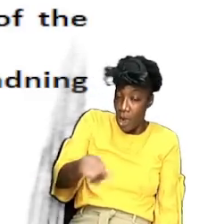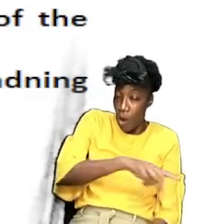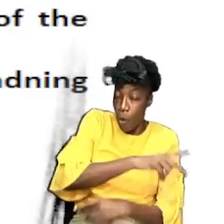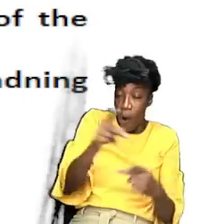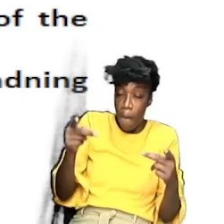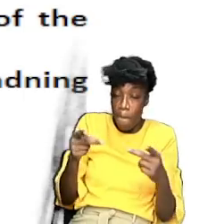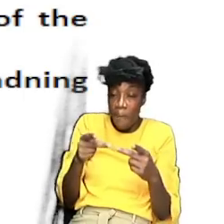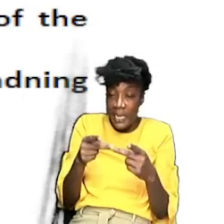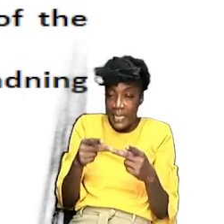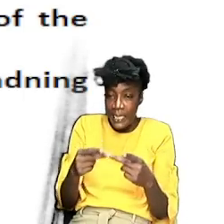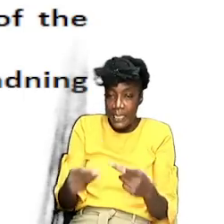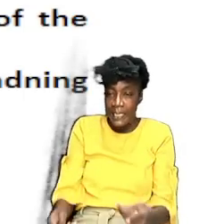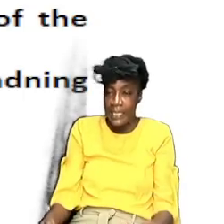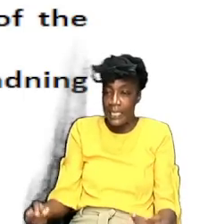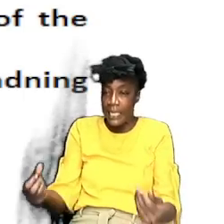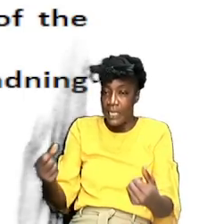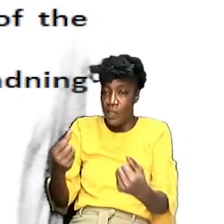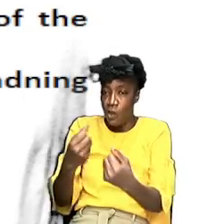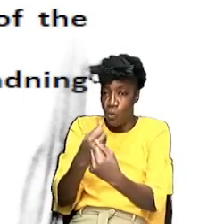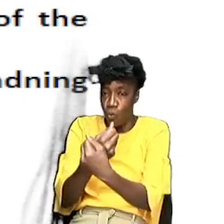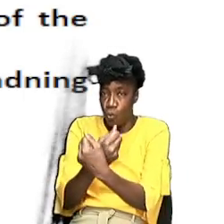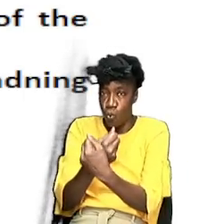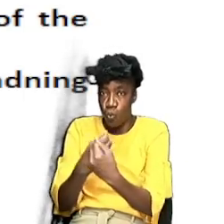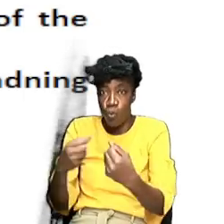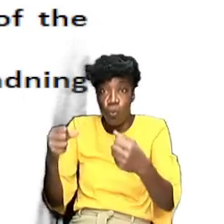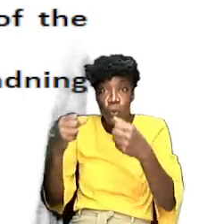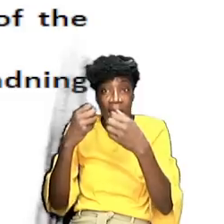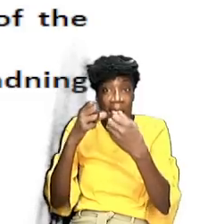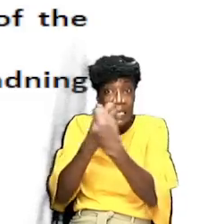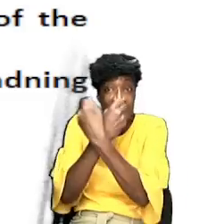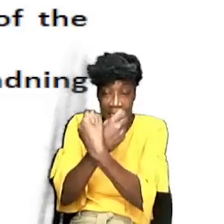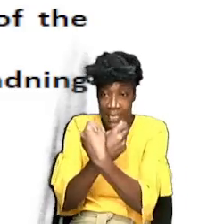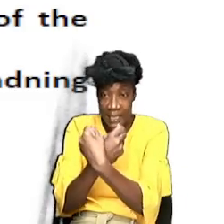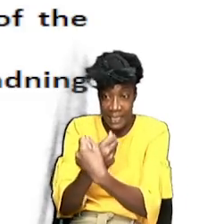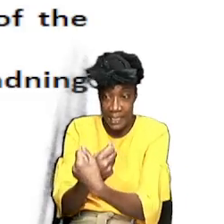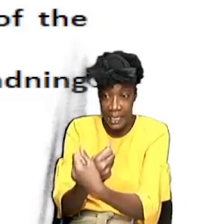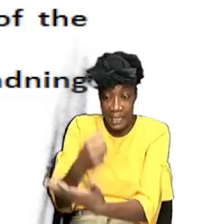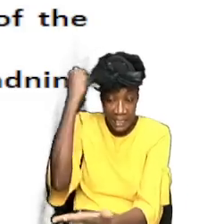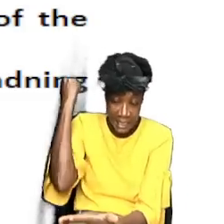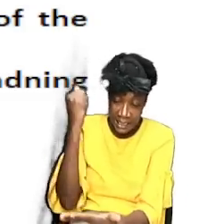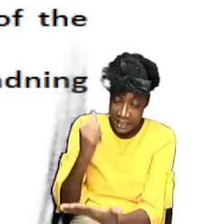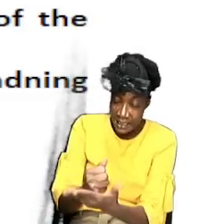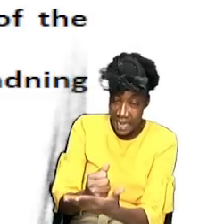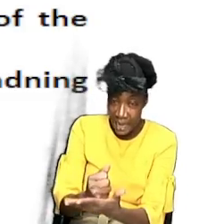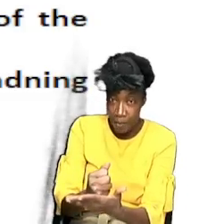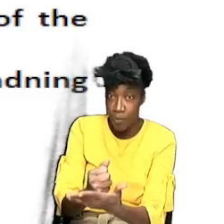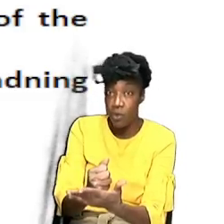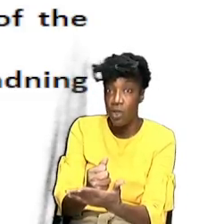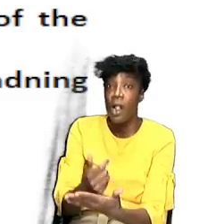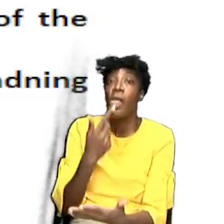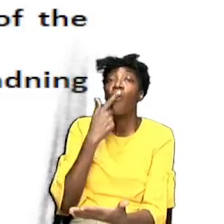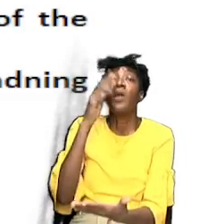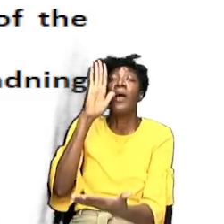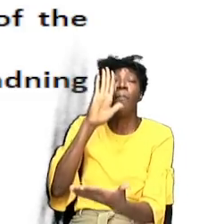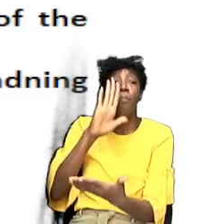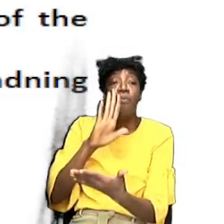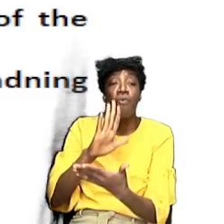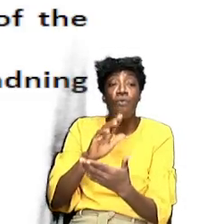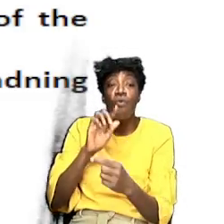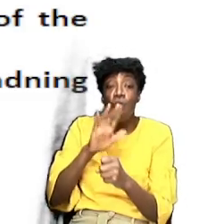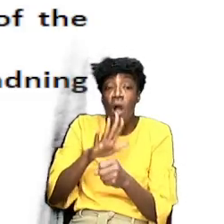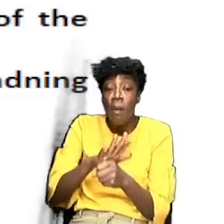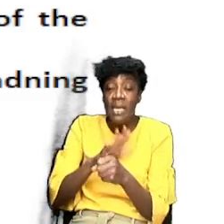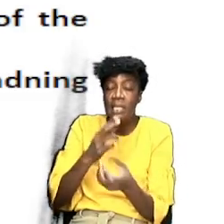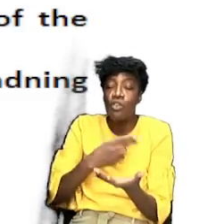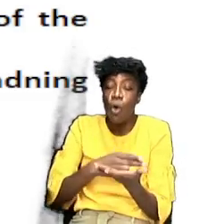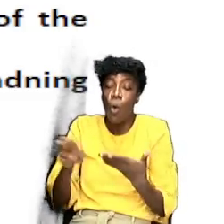sealed with the promised Holy Ghost. My God. So when you're in Christ, amen, not only that you have every